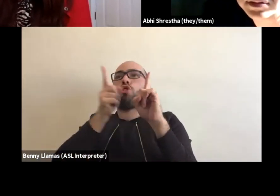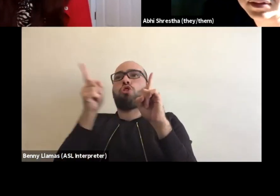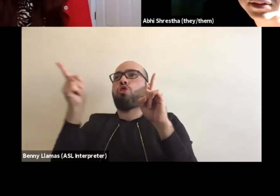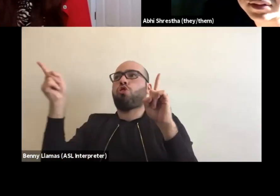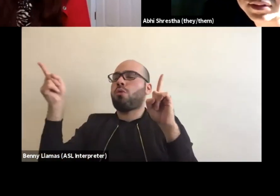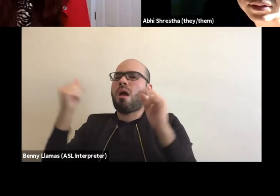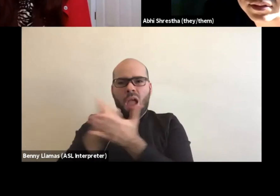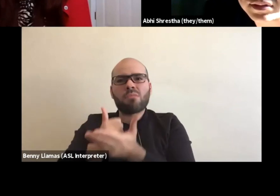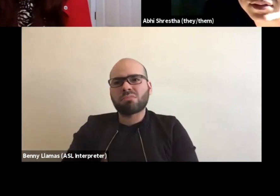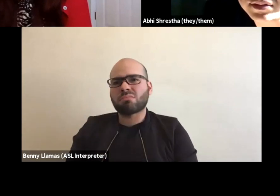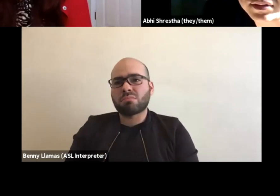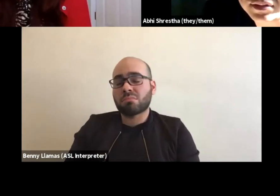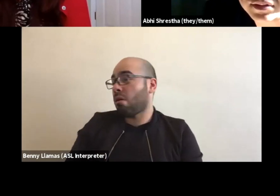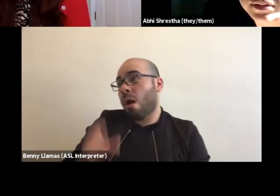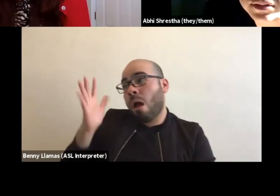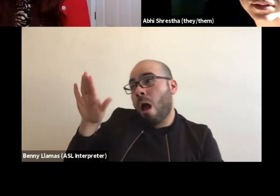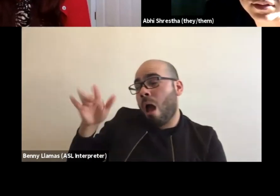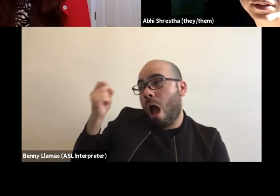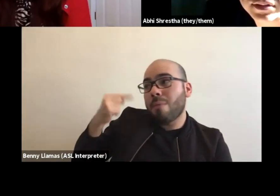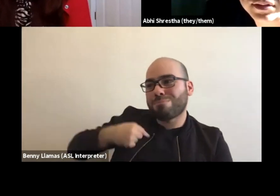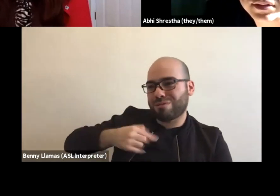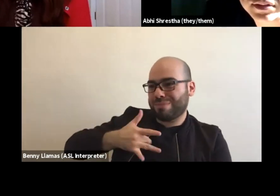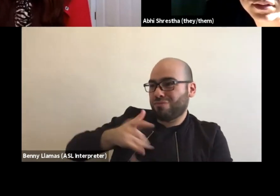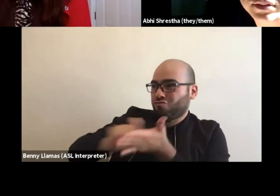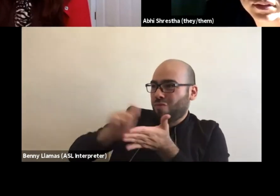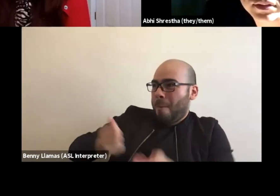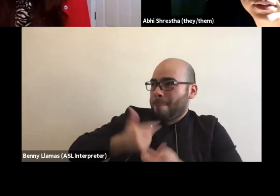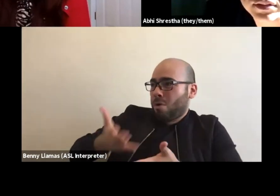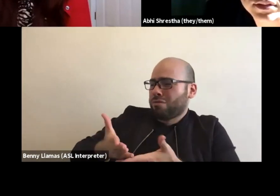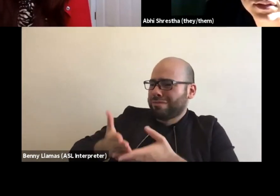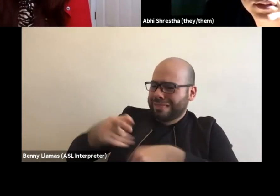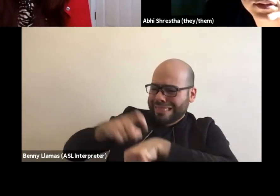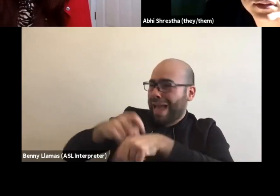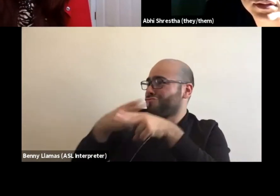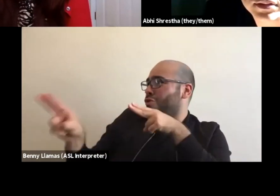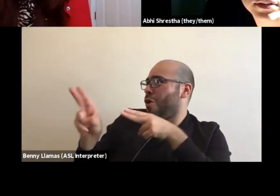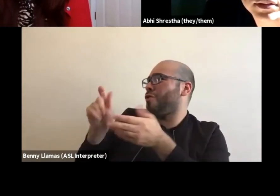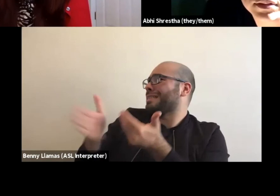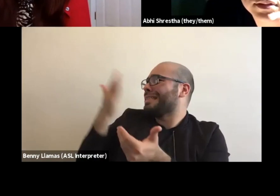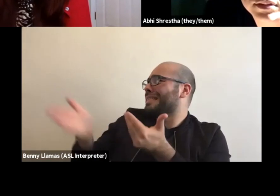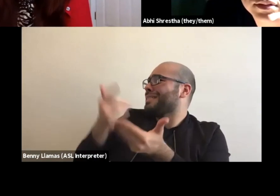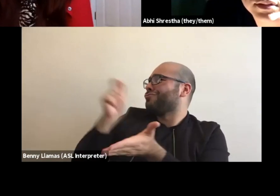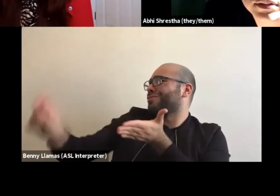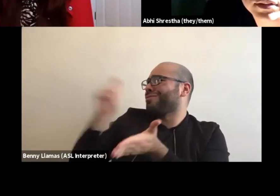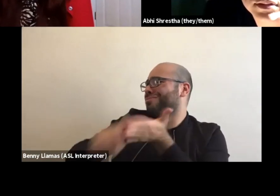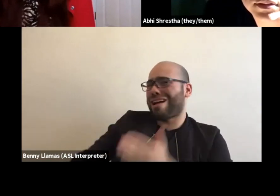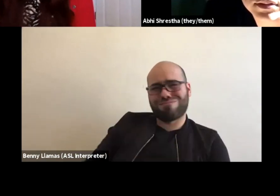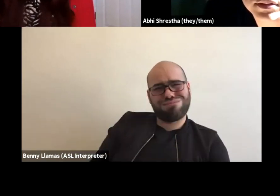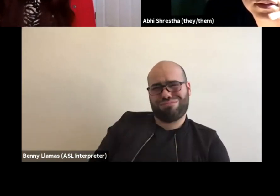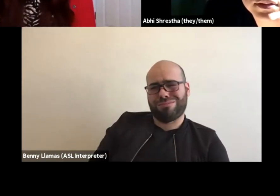it takes a very long time to write. And it takes a lot of like deep thinking and silence.